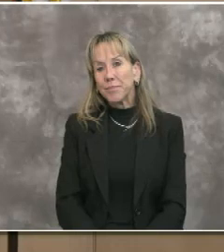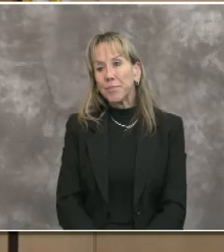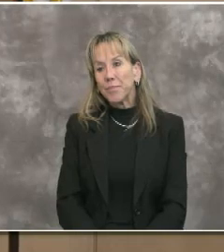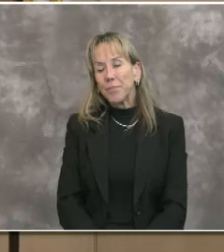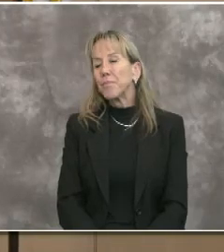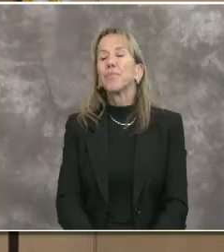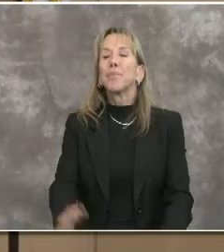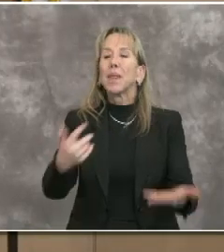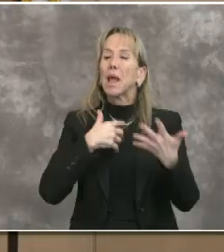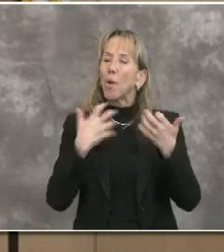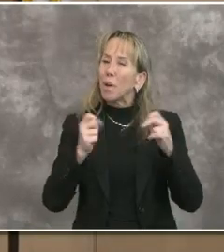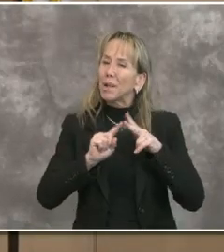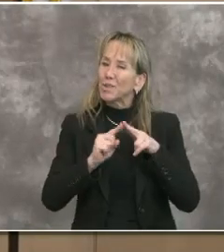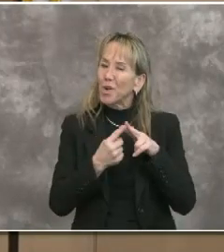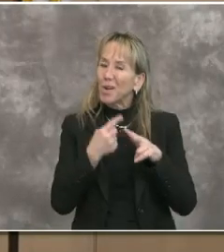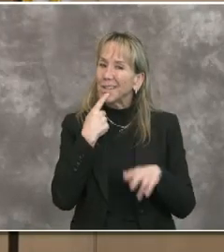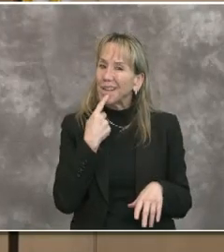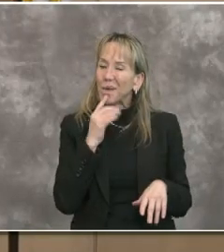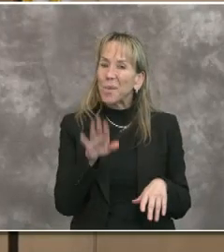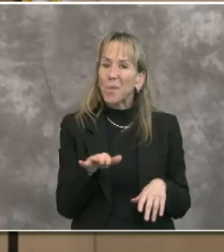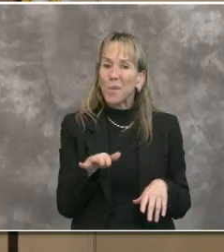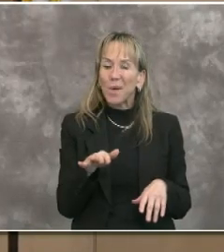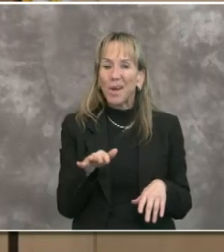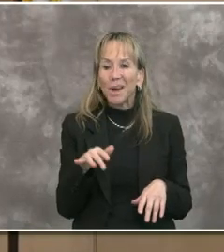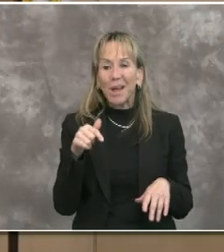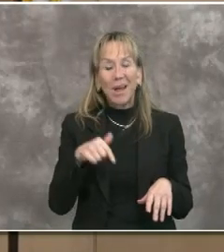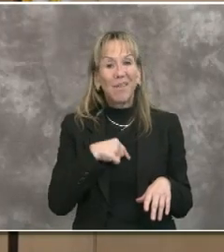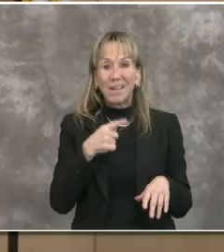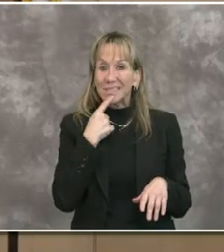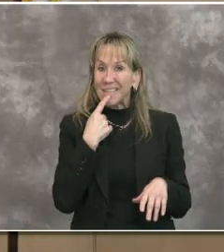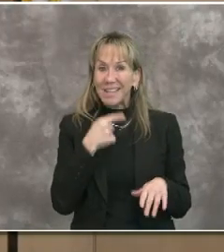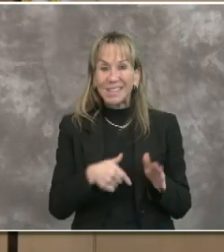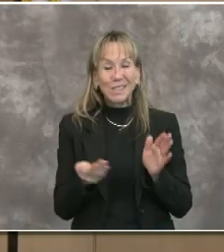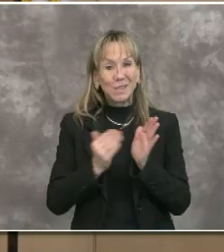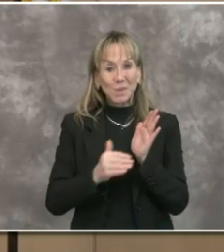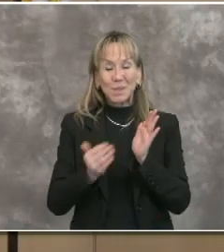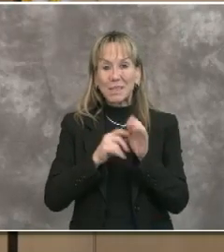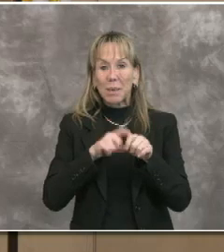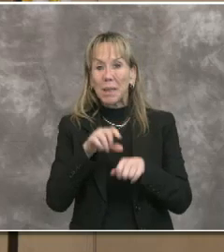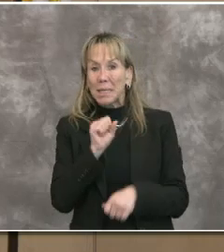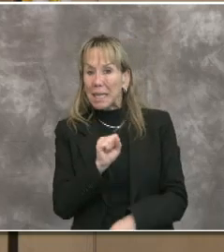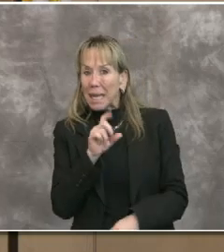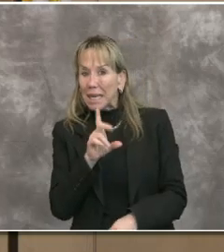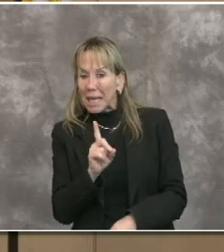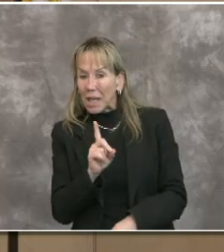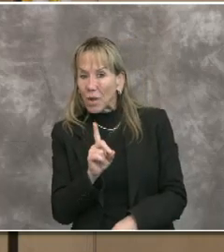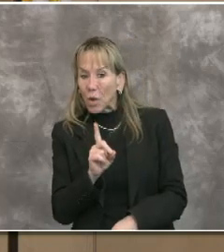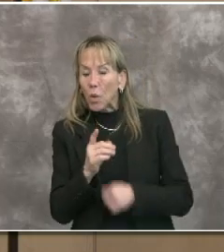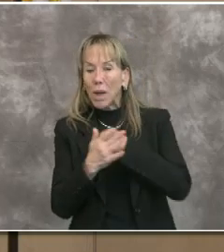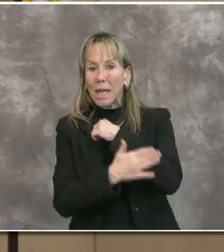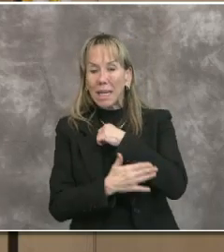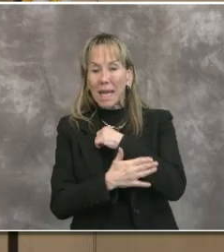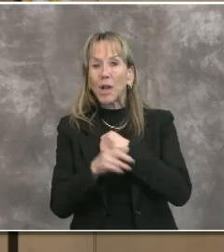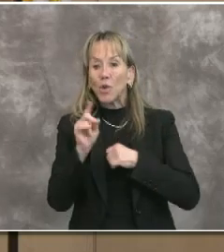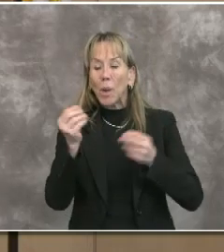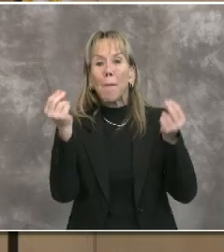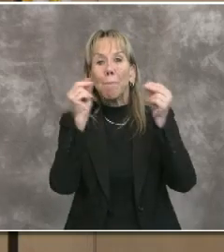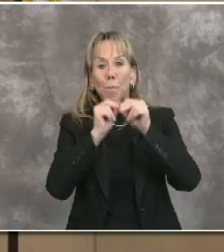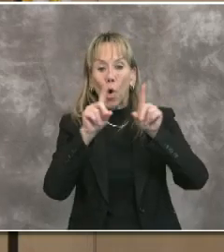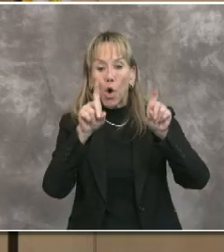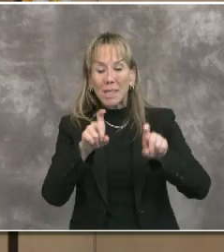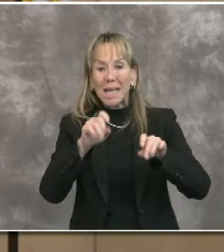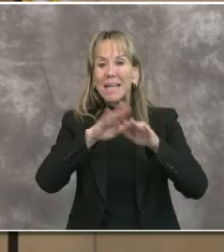I just want to start out by saying, and I've stated this multiple times before, San Diego County is conducting more testing than any